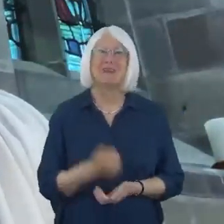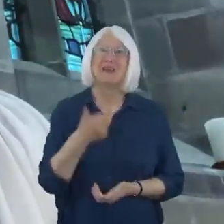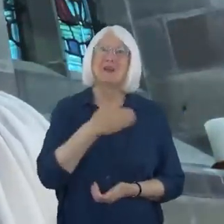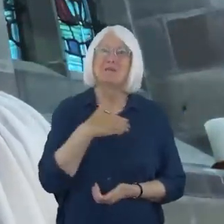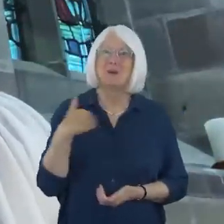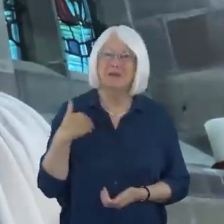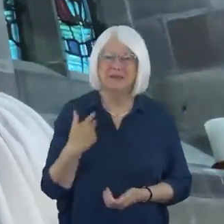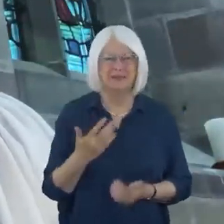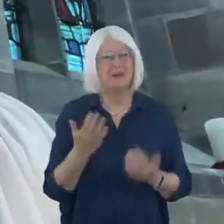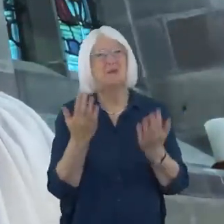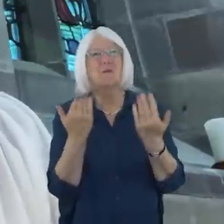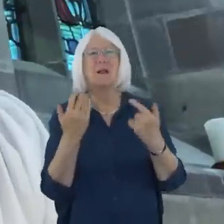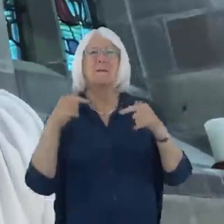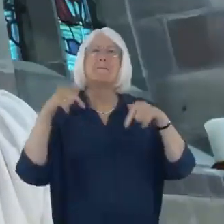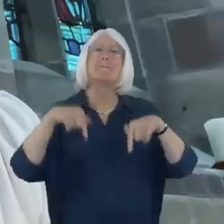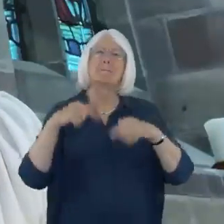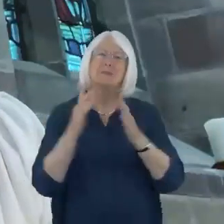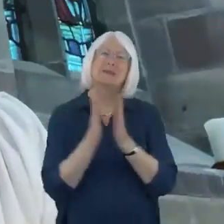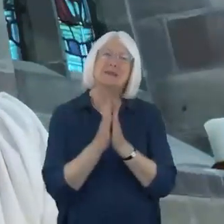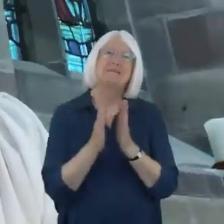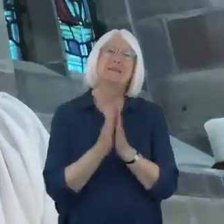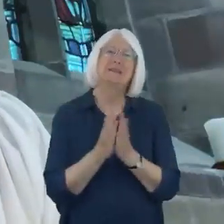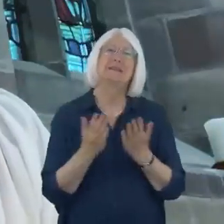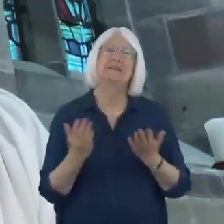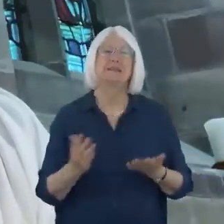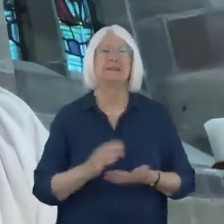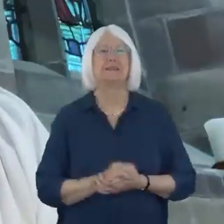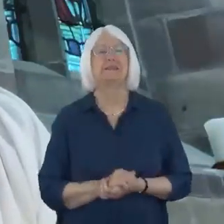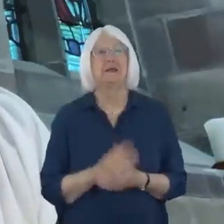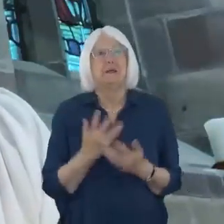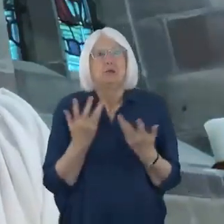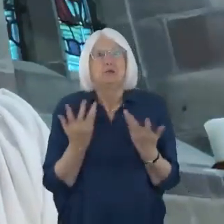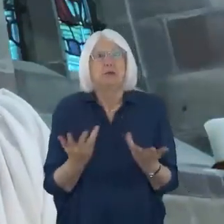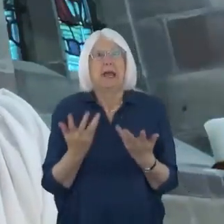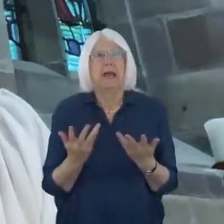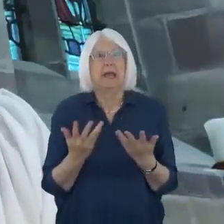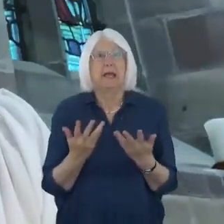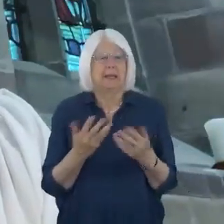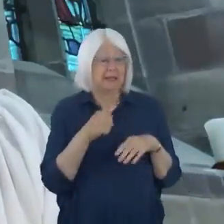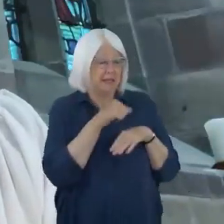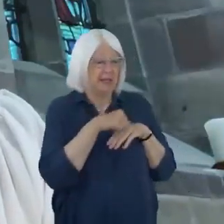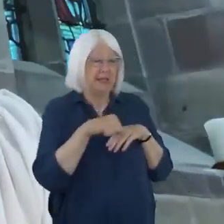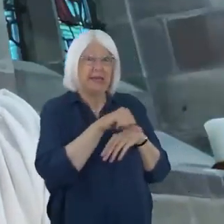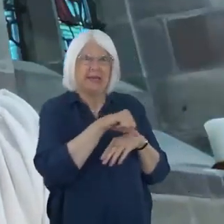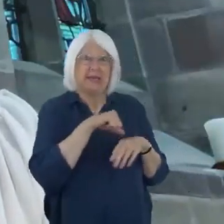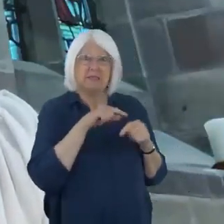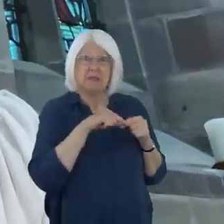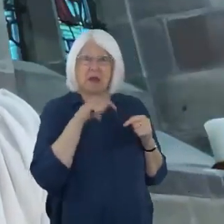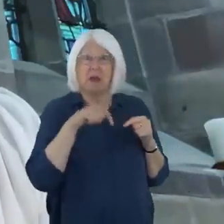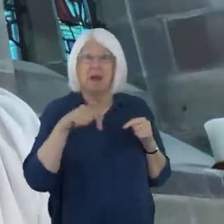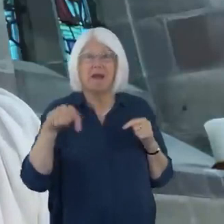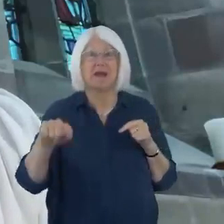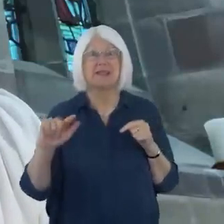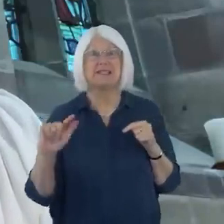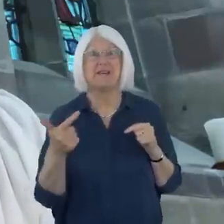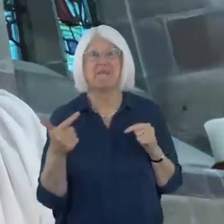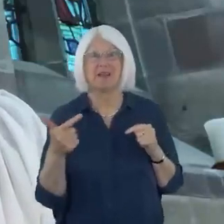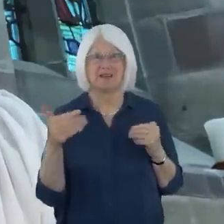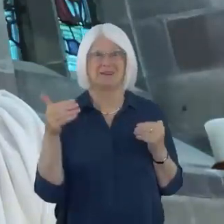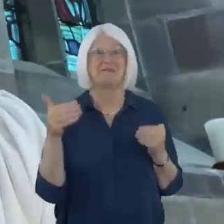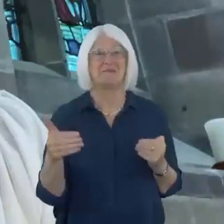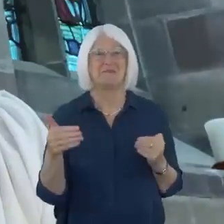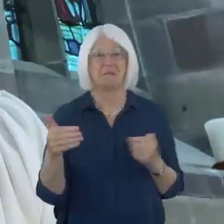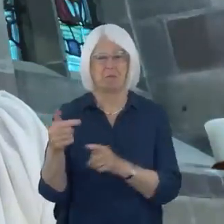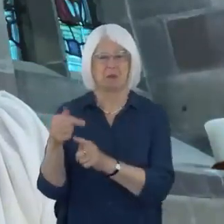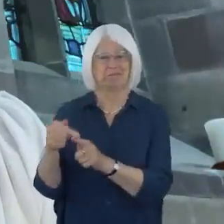morning and welcome to this service. Today is the seventh Sunday of Easter, the Sunday